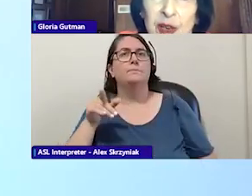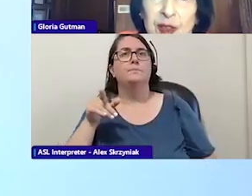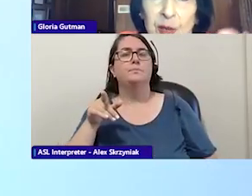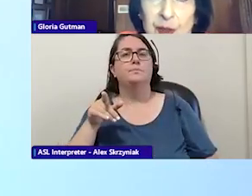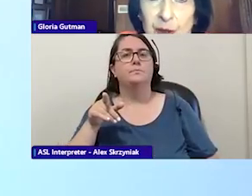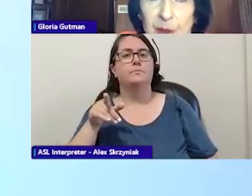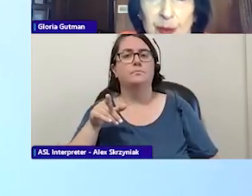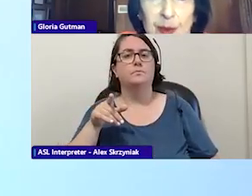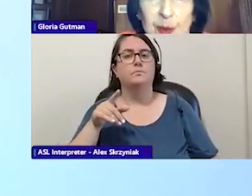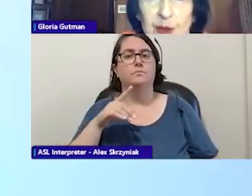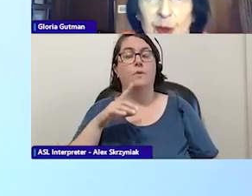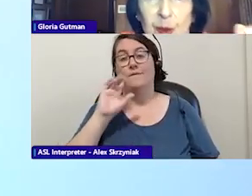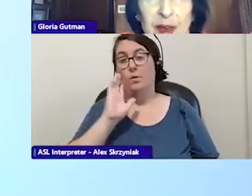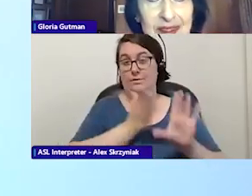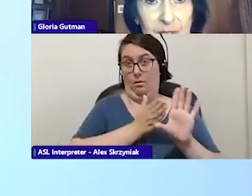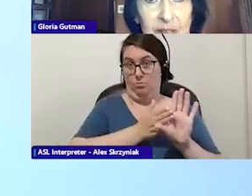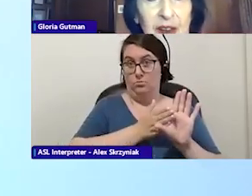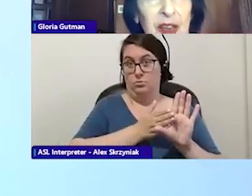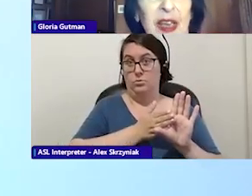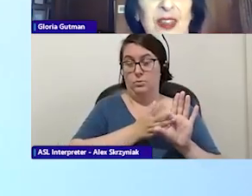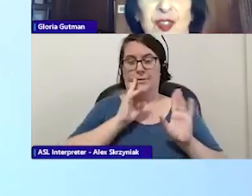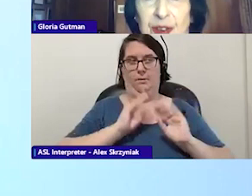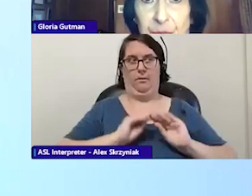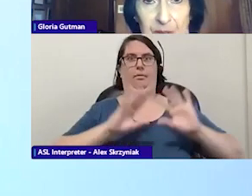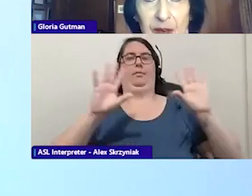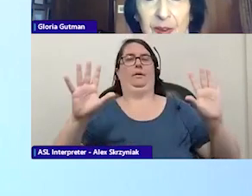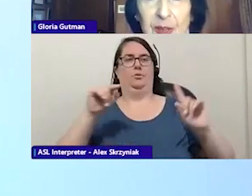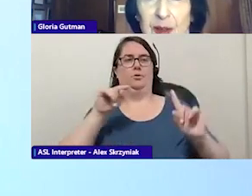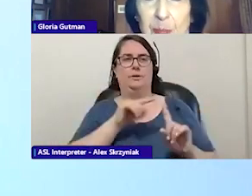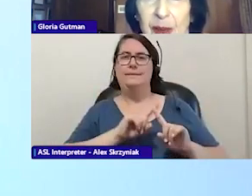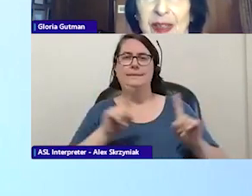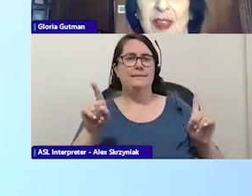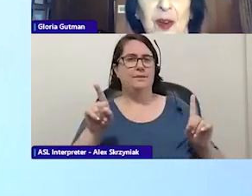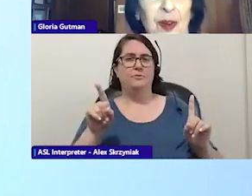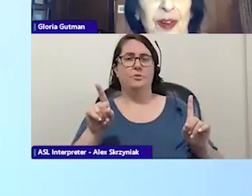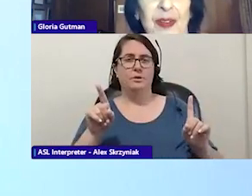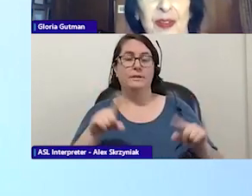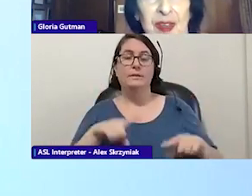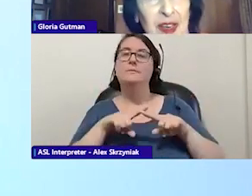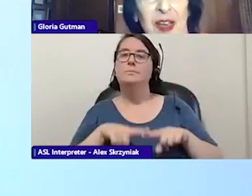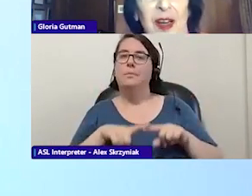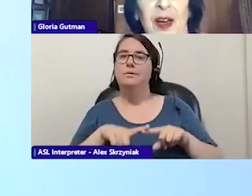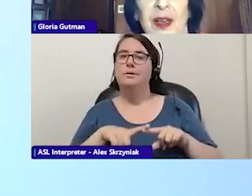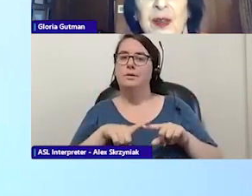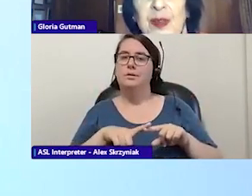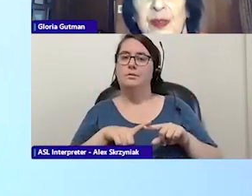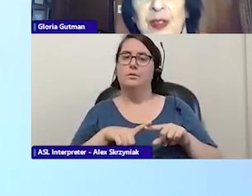in psychological abuse, we see quite clearly, is different depending on the